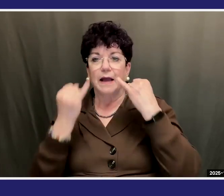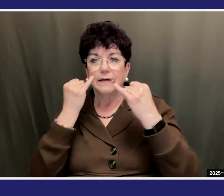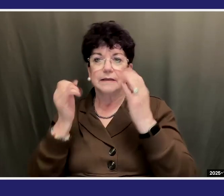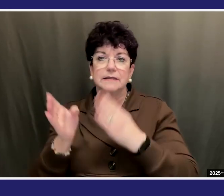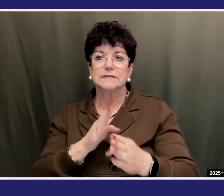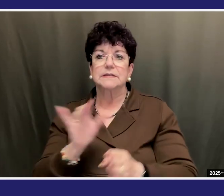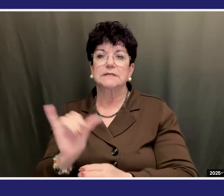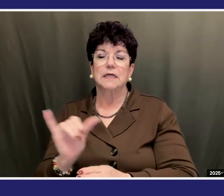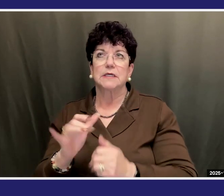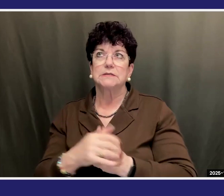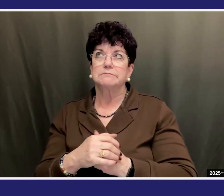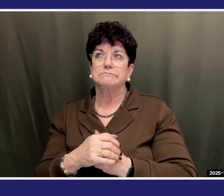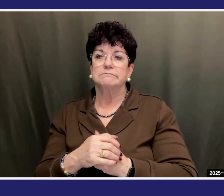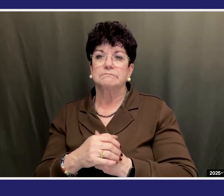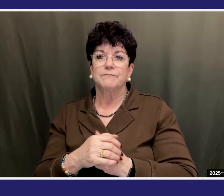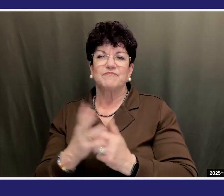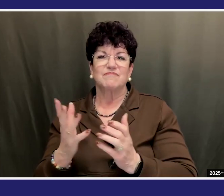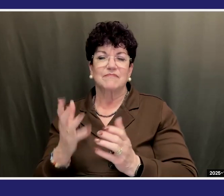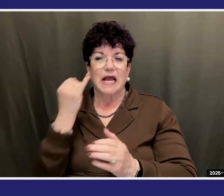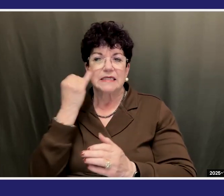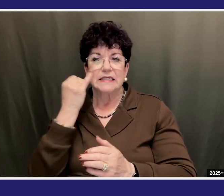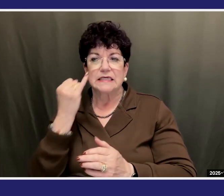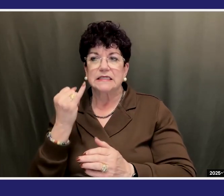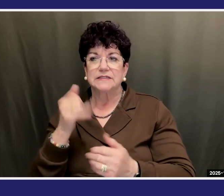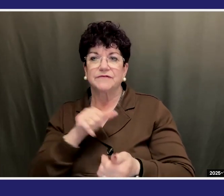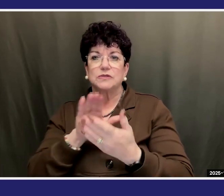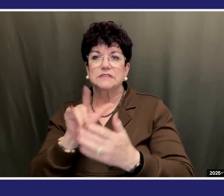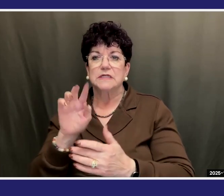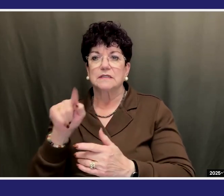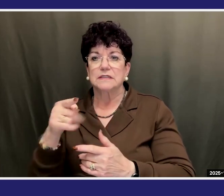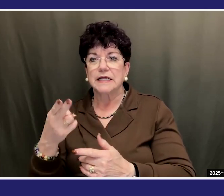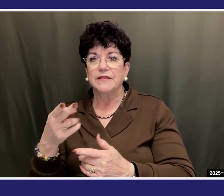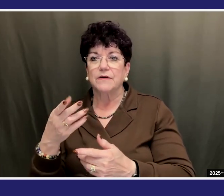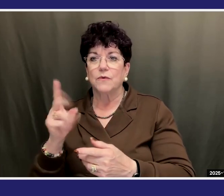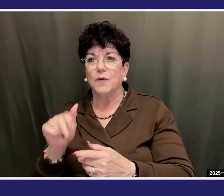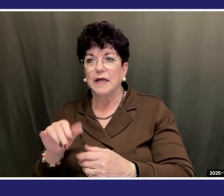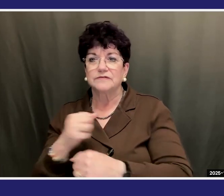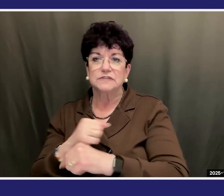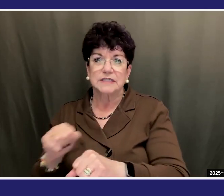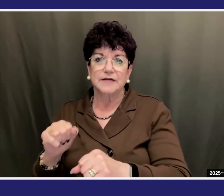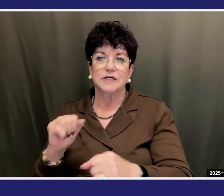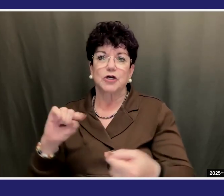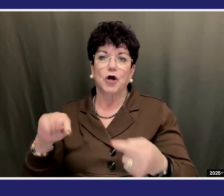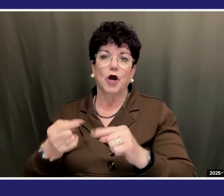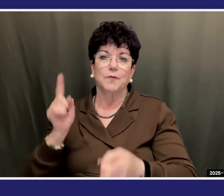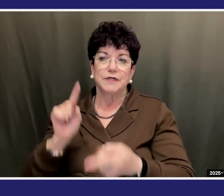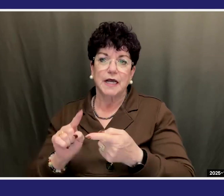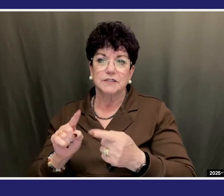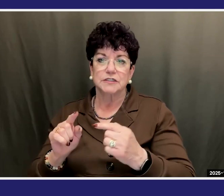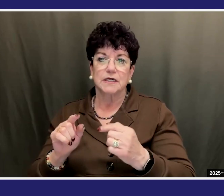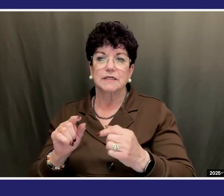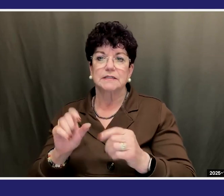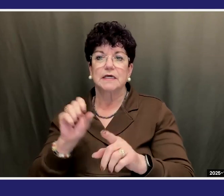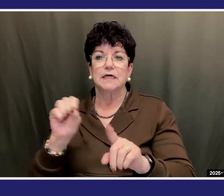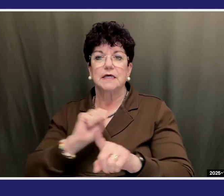as ideas and strategies that are addressing lethal means safety and harm reduction, elevating cultural and social